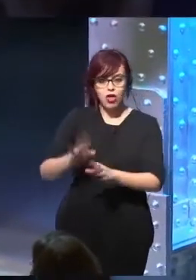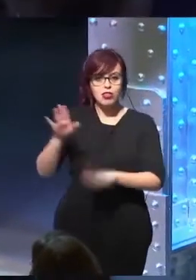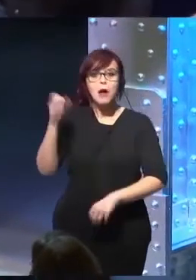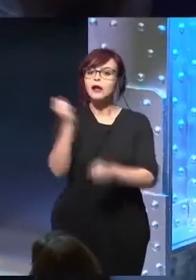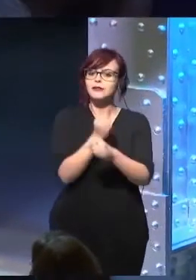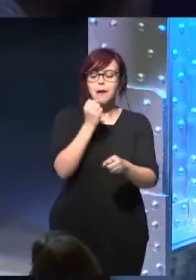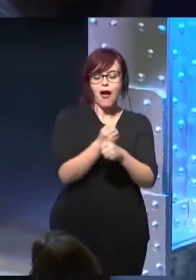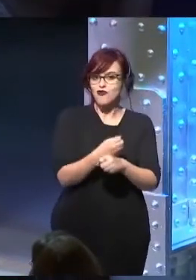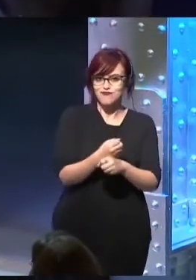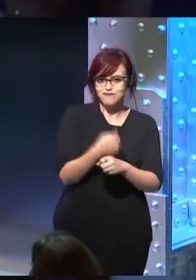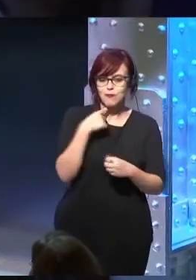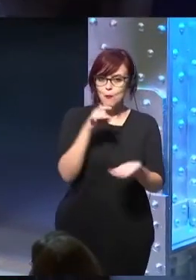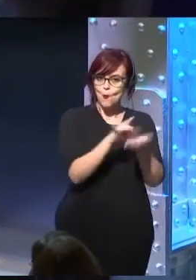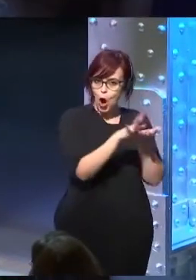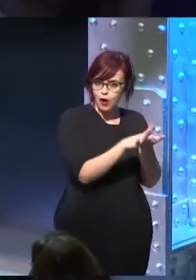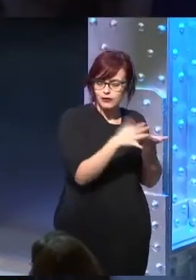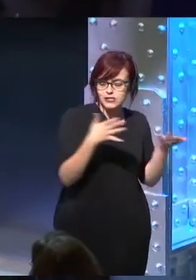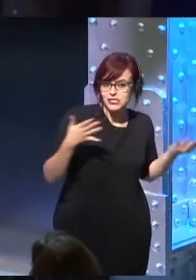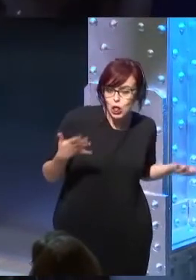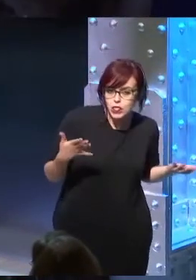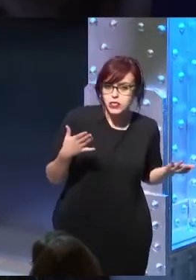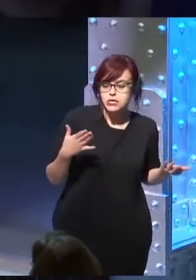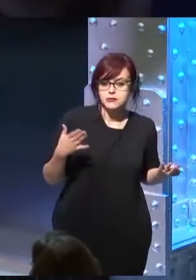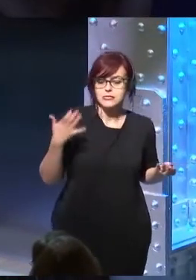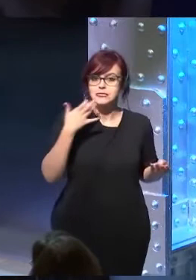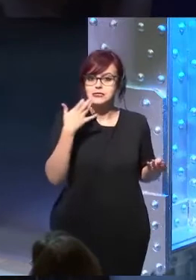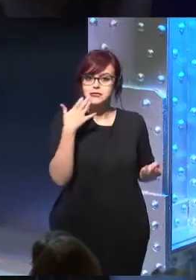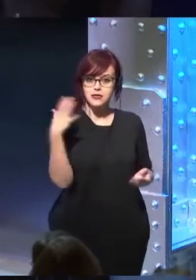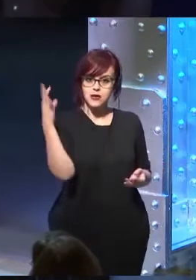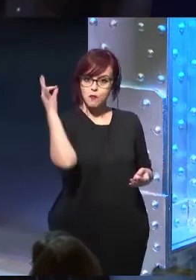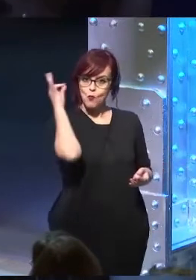case, it was just a souvenir.